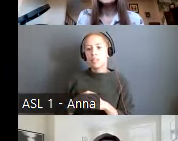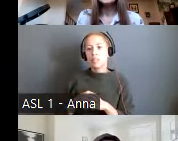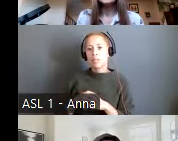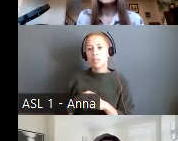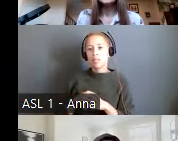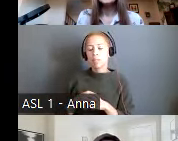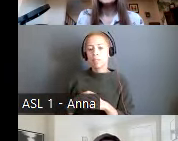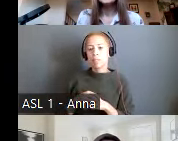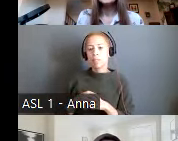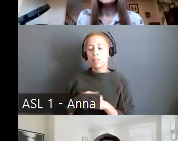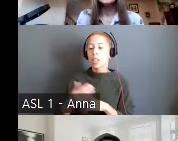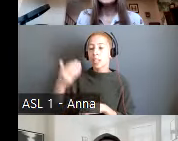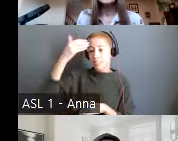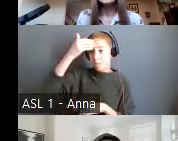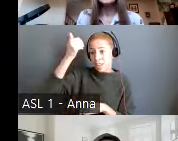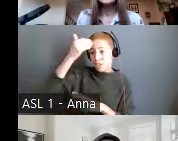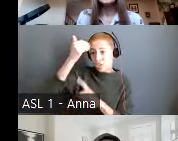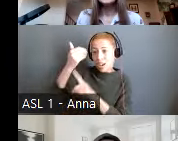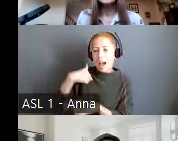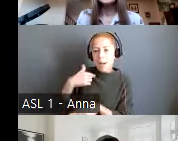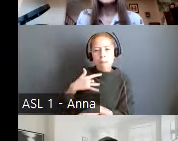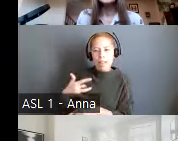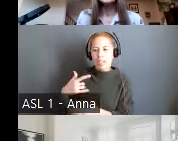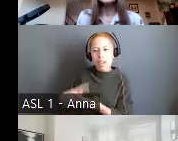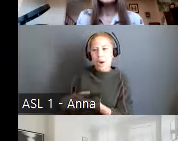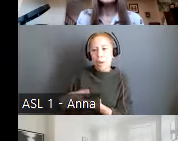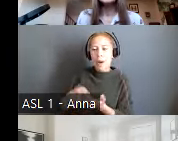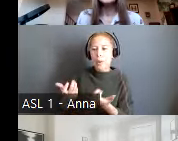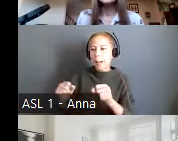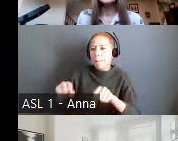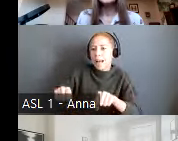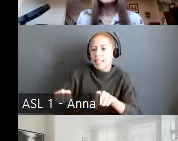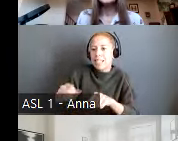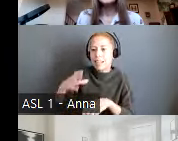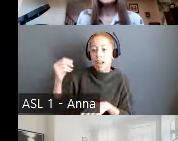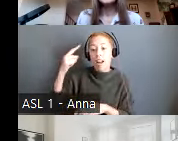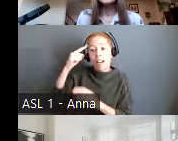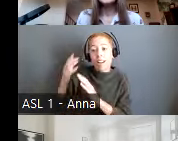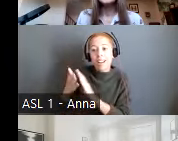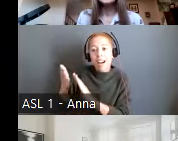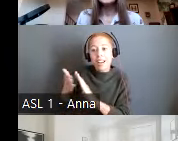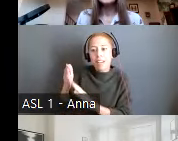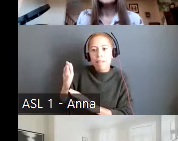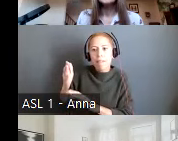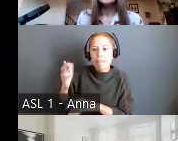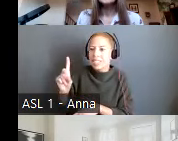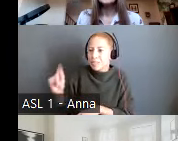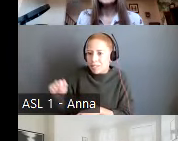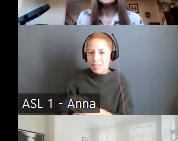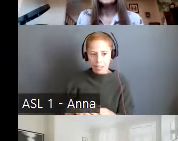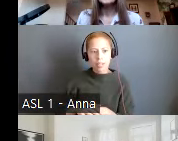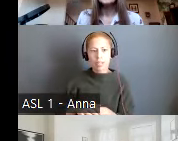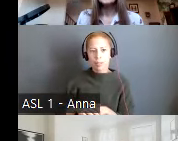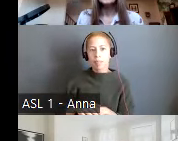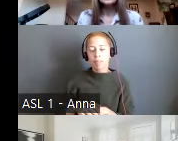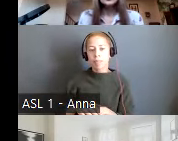is just about capacity and cognitive impairment. And I will often say, when I'm talking to my